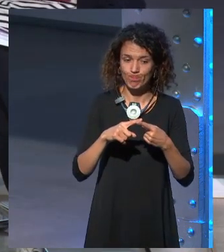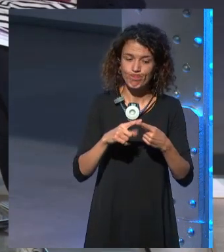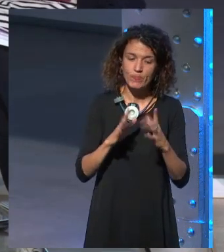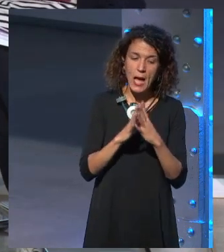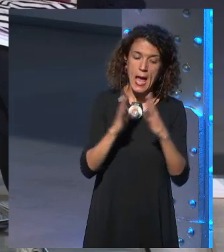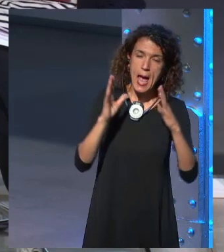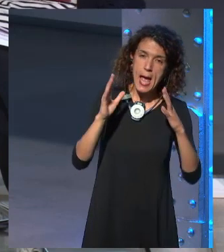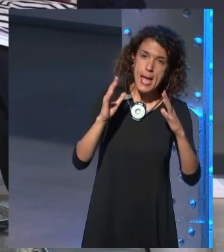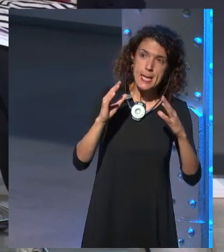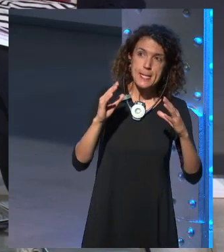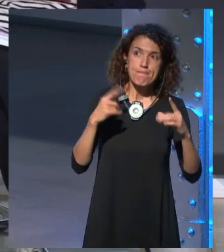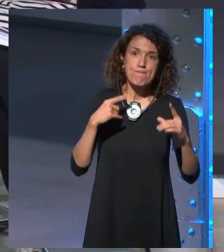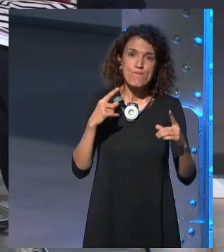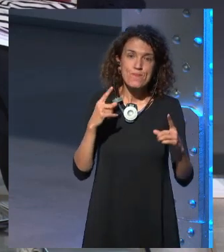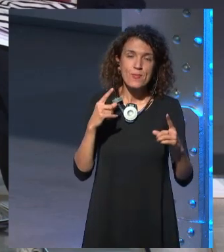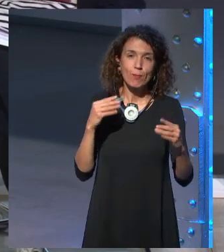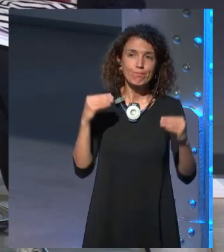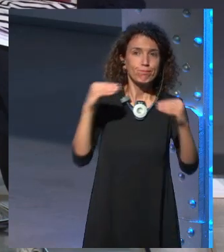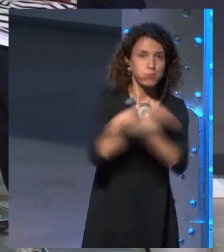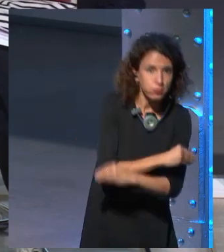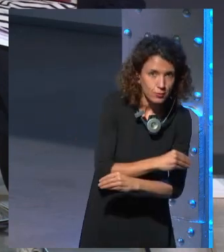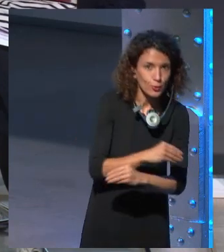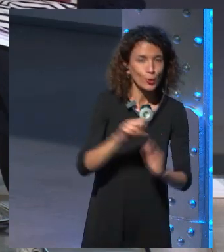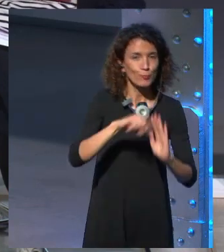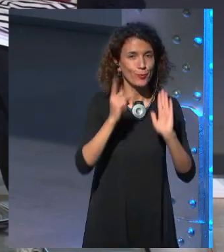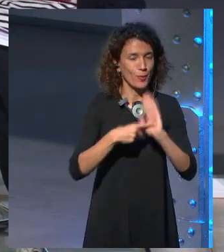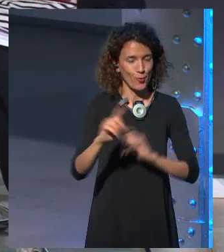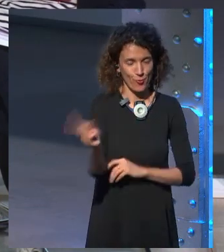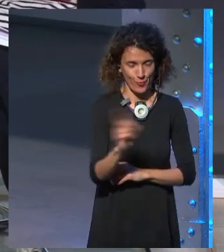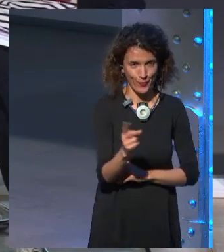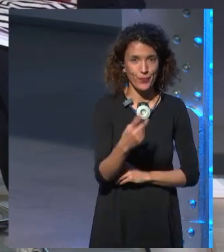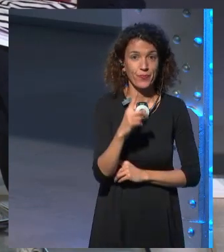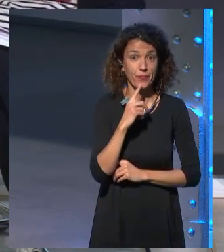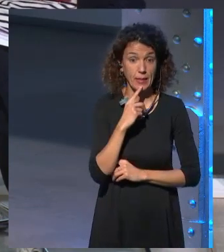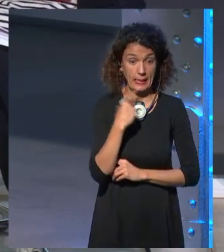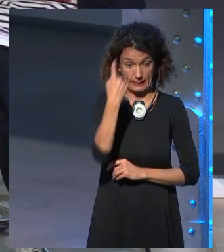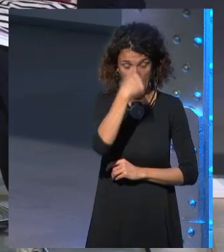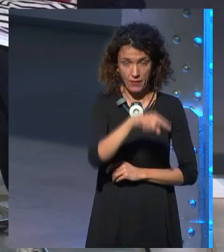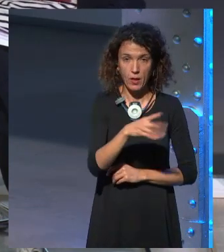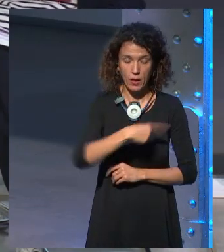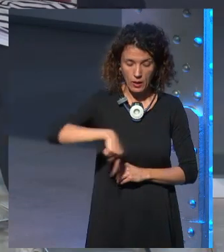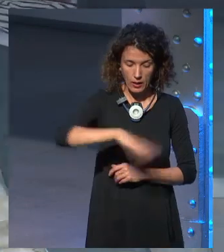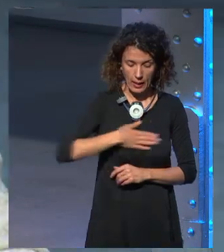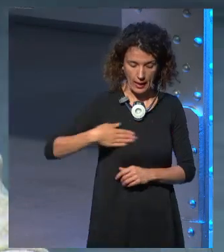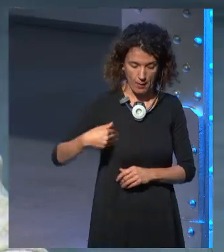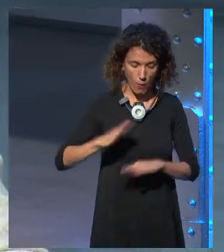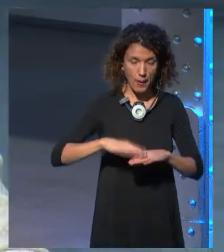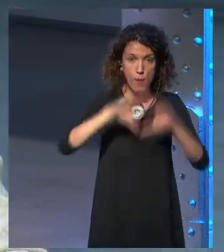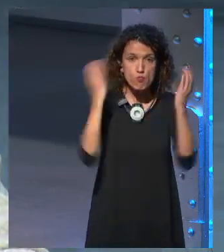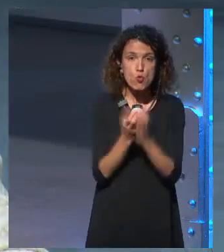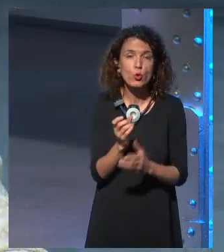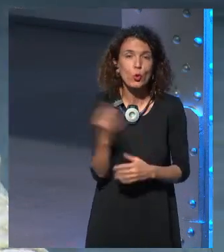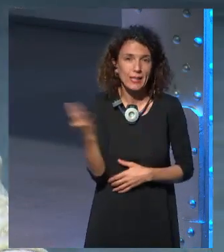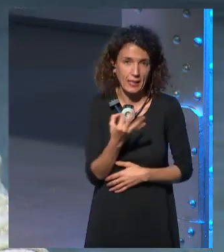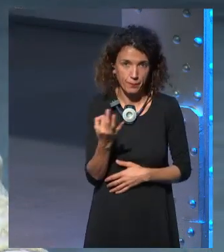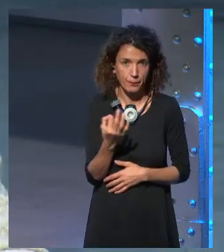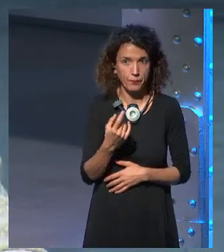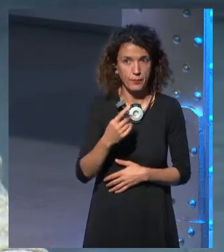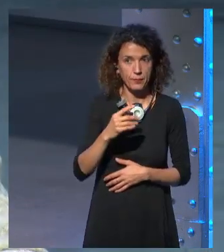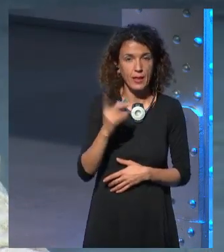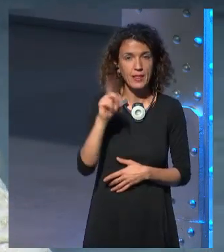vision for who we want to be as humans and for our world. What I would add to that, though, is we've been having those kinds of conversations